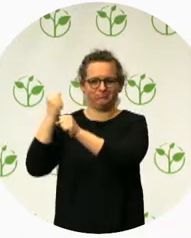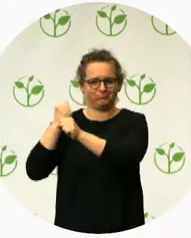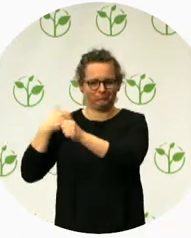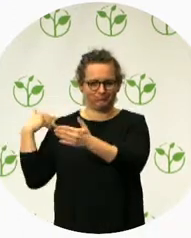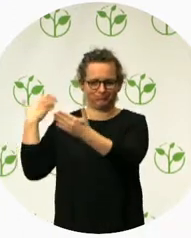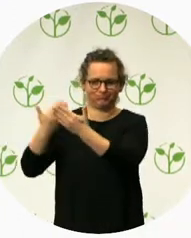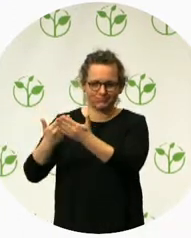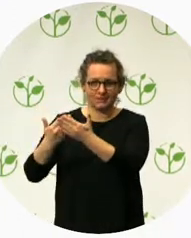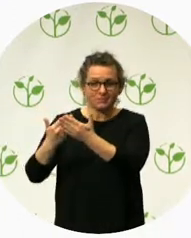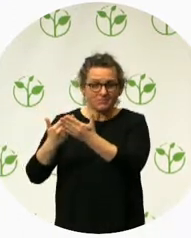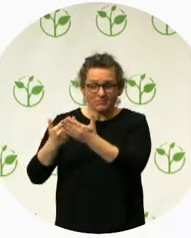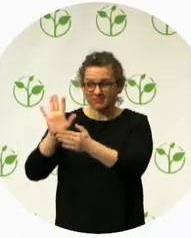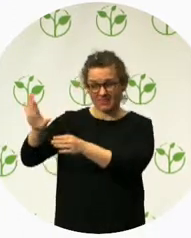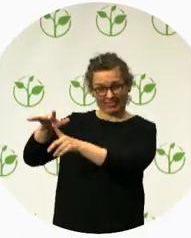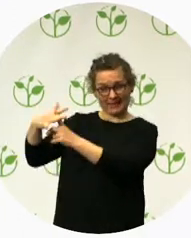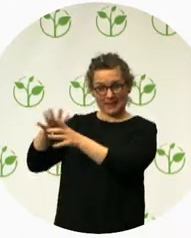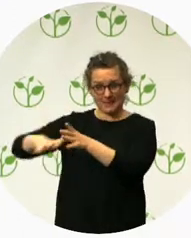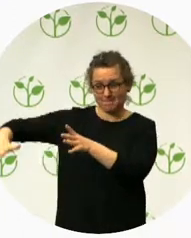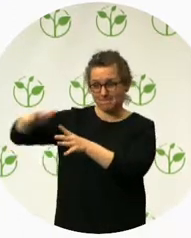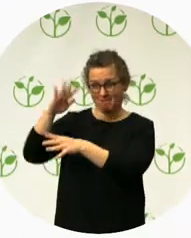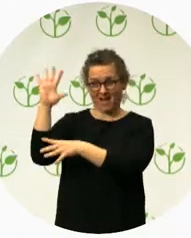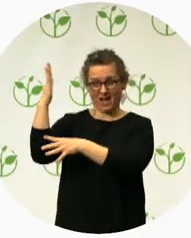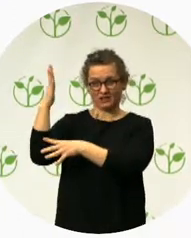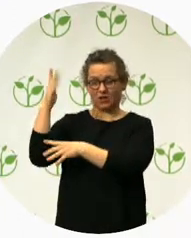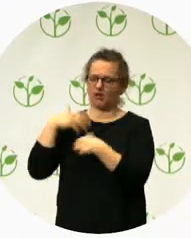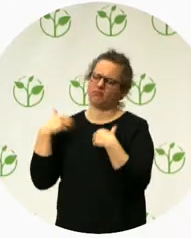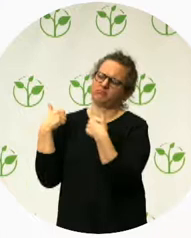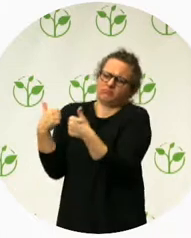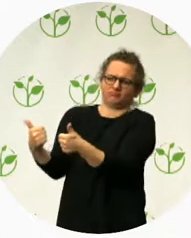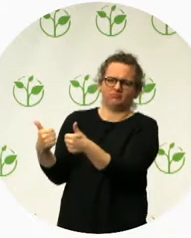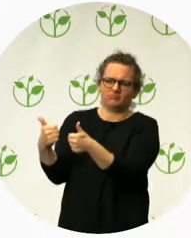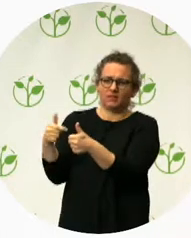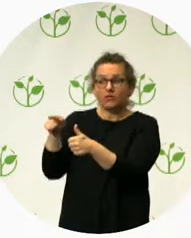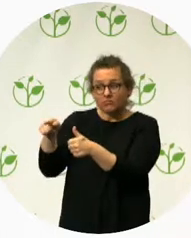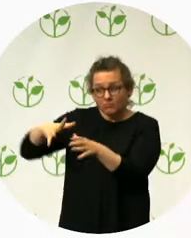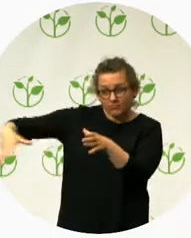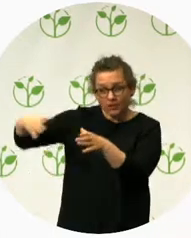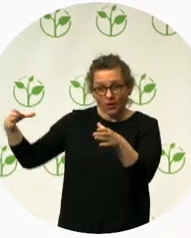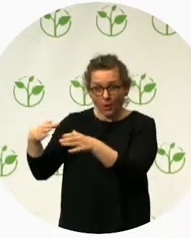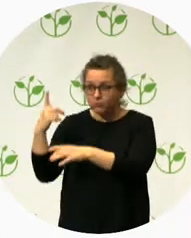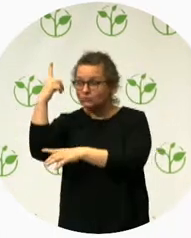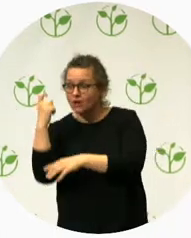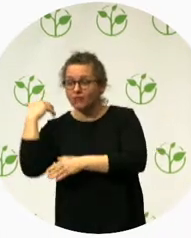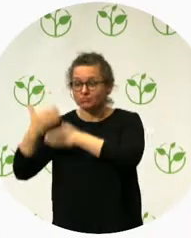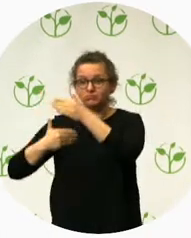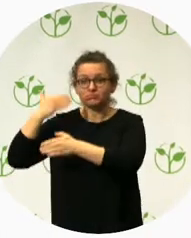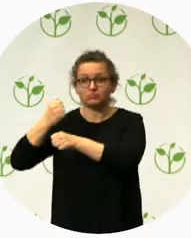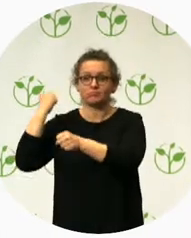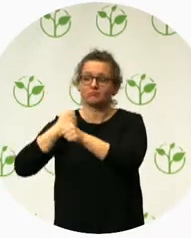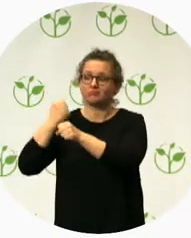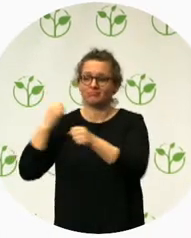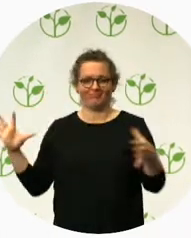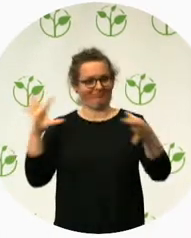team for the wonderful start of the cooperation together with Zero Project. We are very